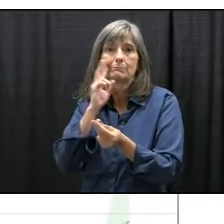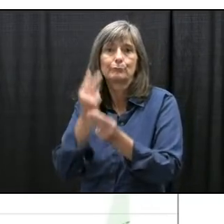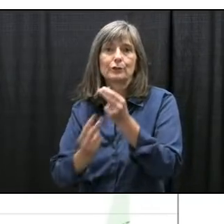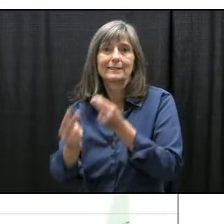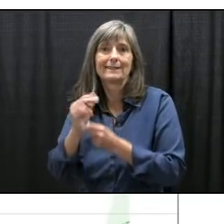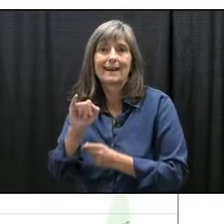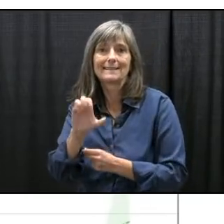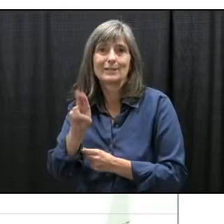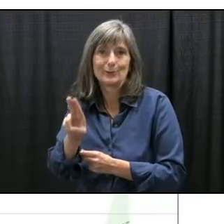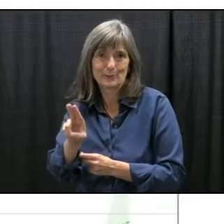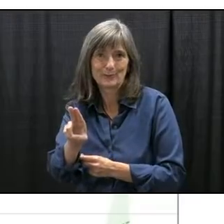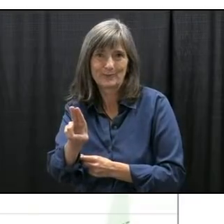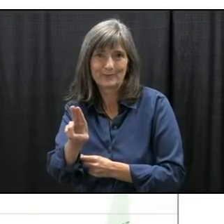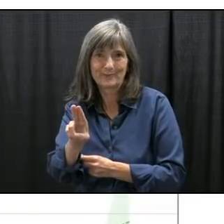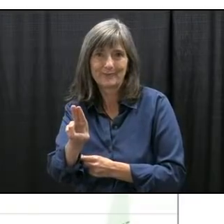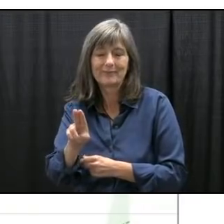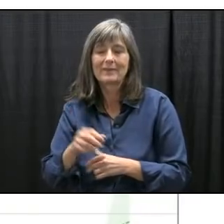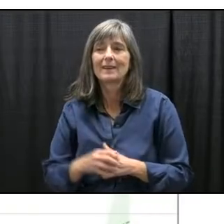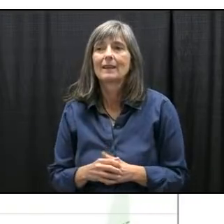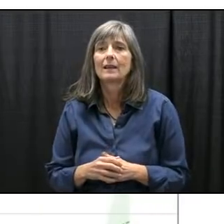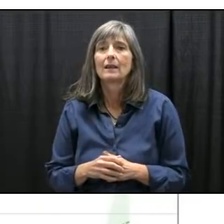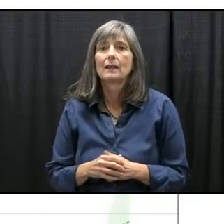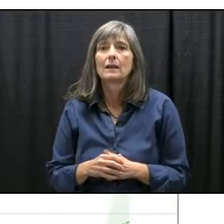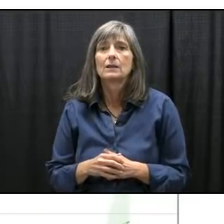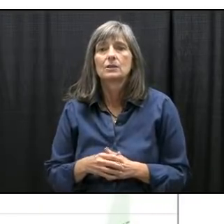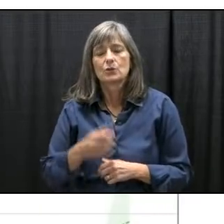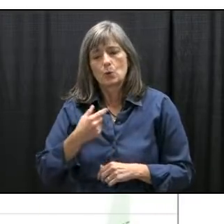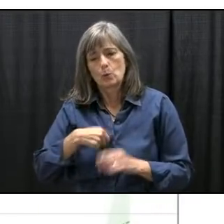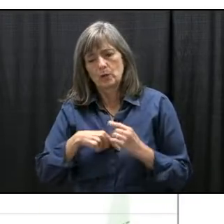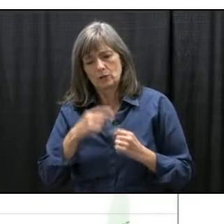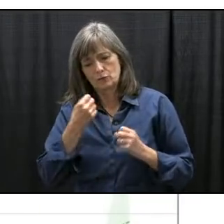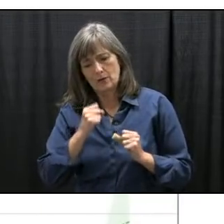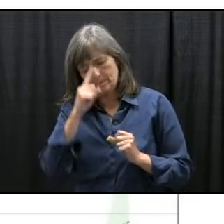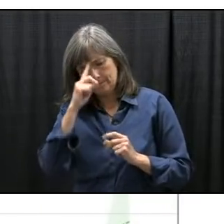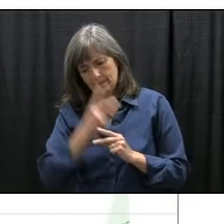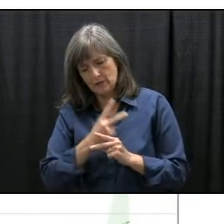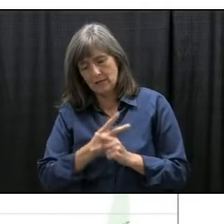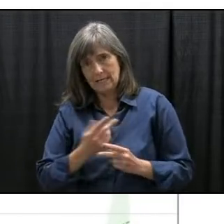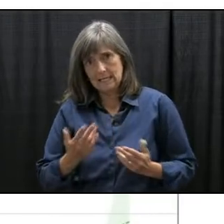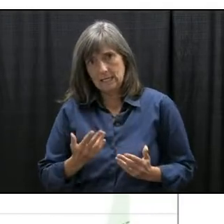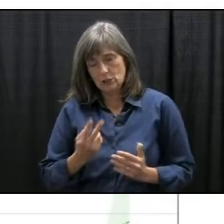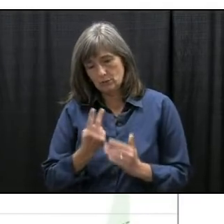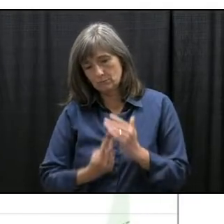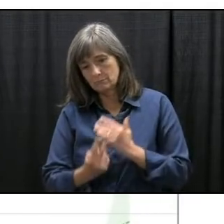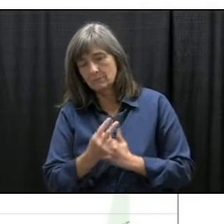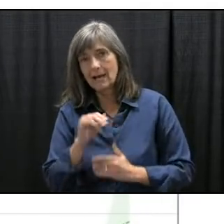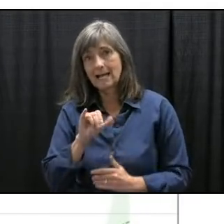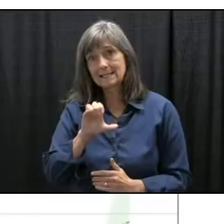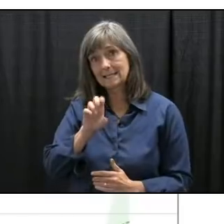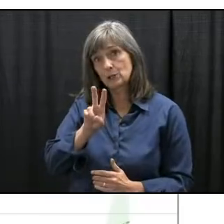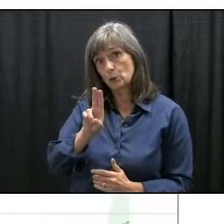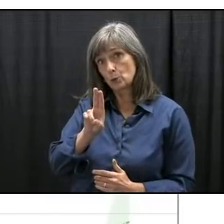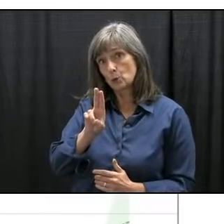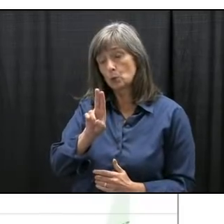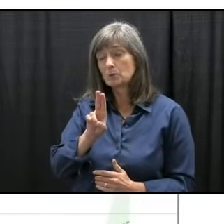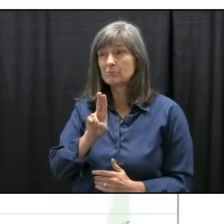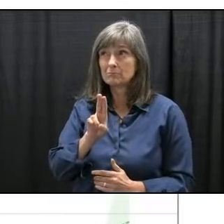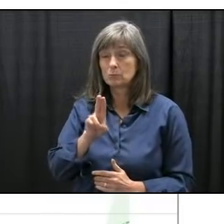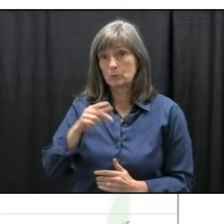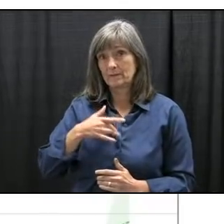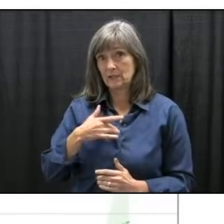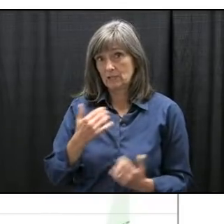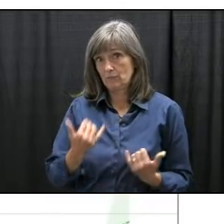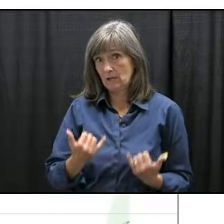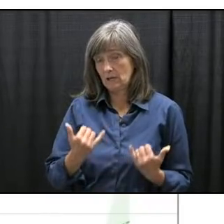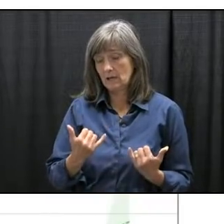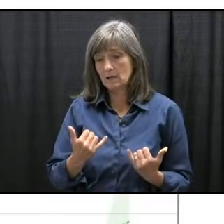predict to some accuracy what the ICU occupancy will be. And we're thinking for this particular outbreak